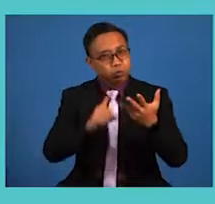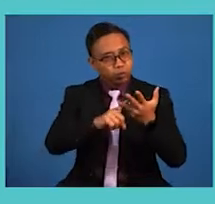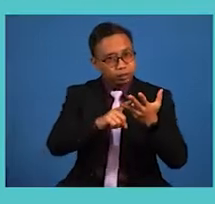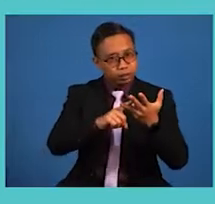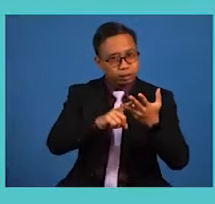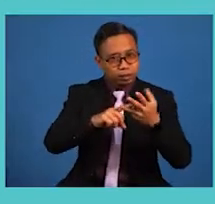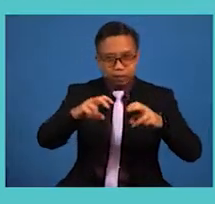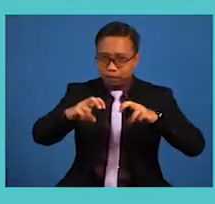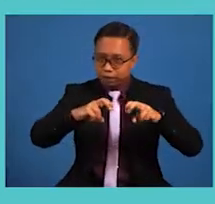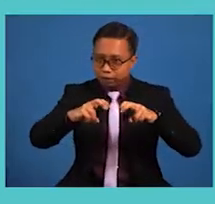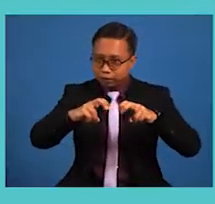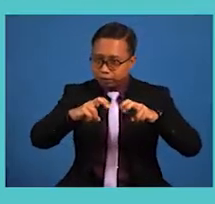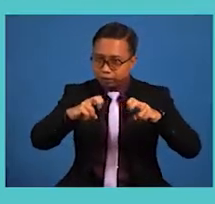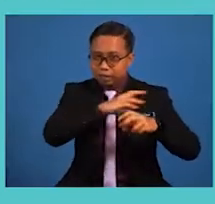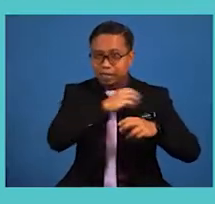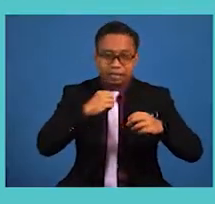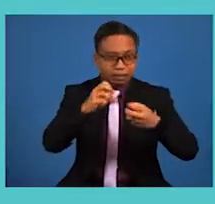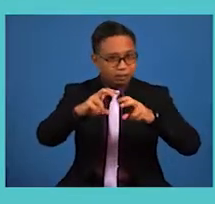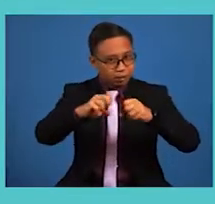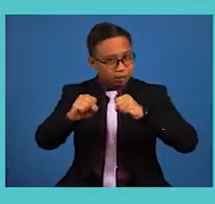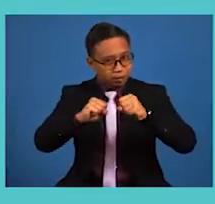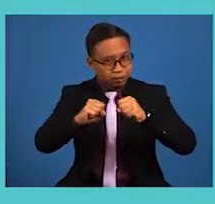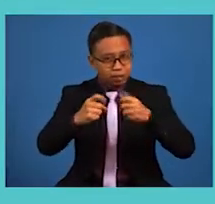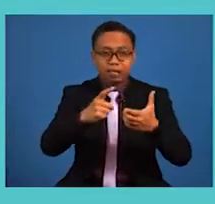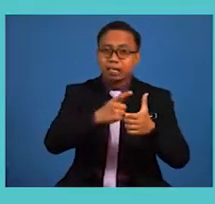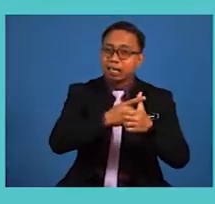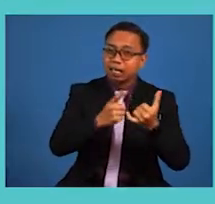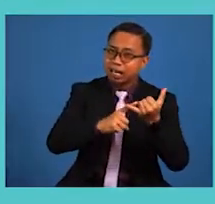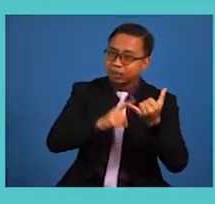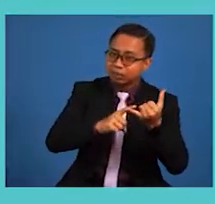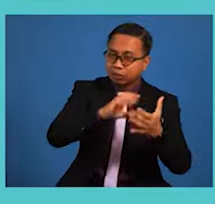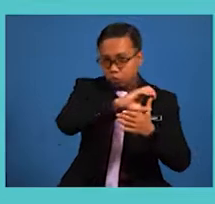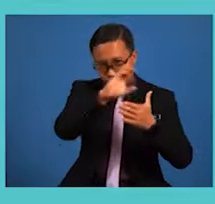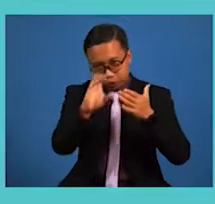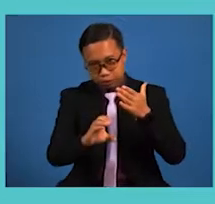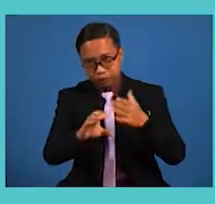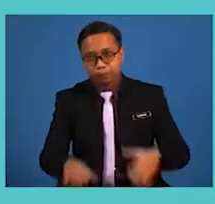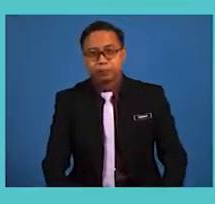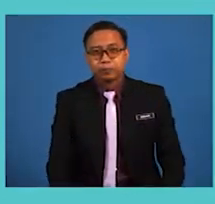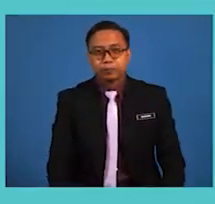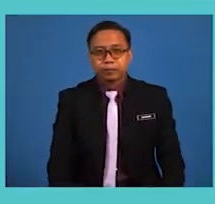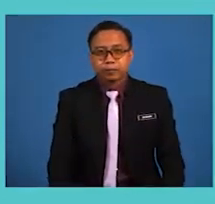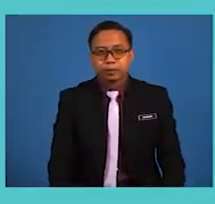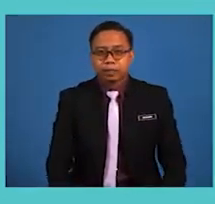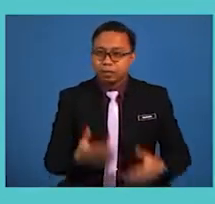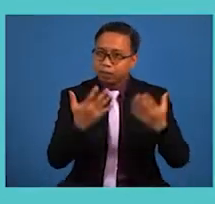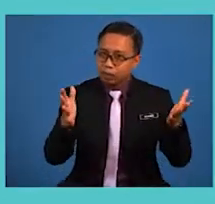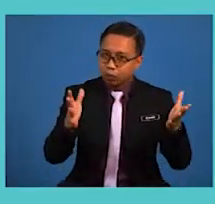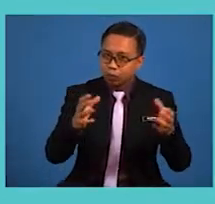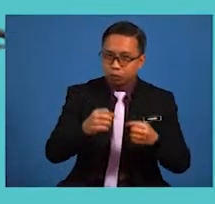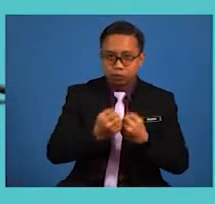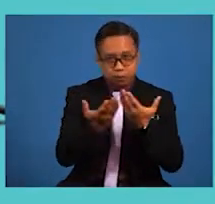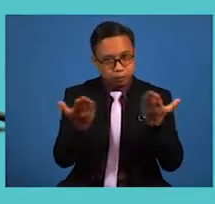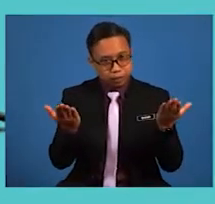analysis, synthesis, and finally, the conclusion. I will now explain